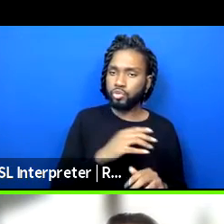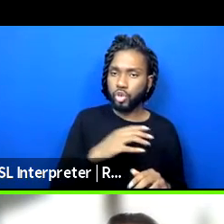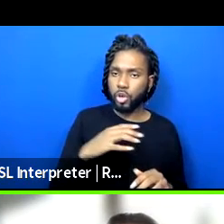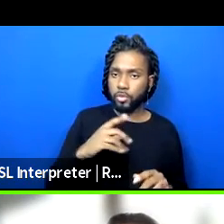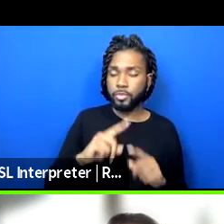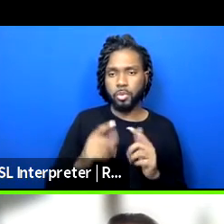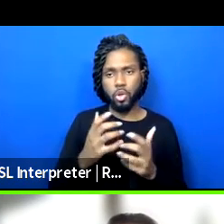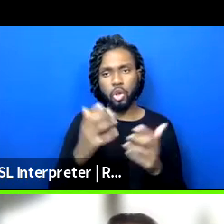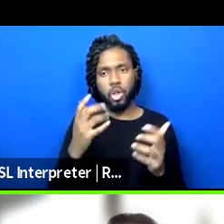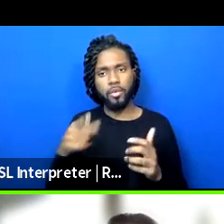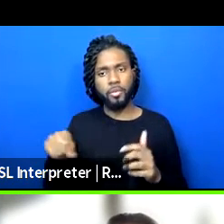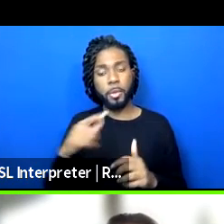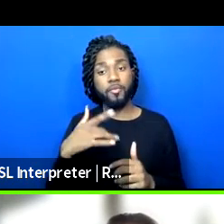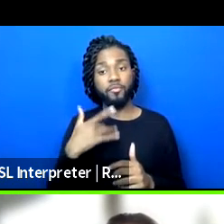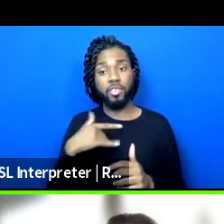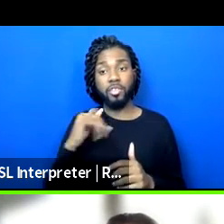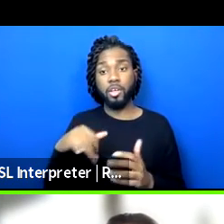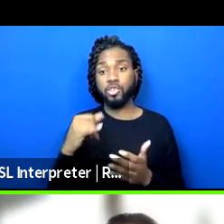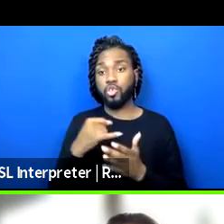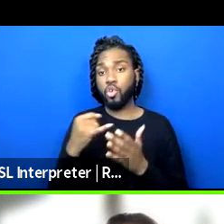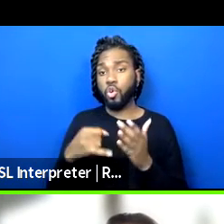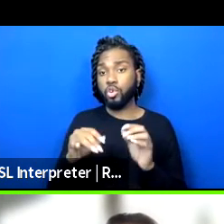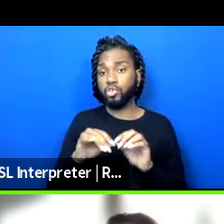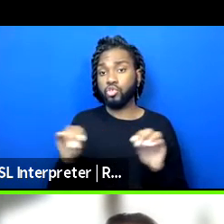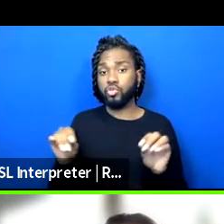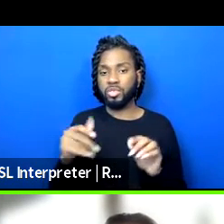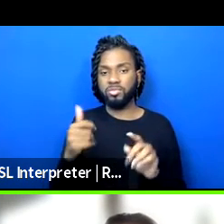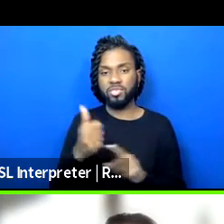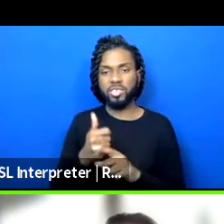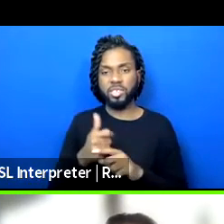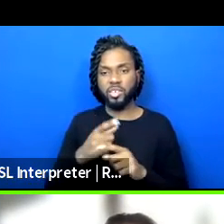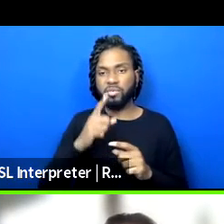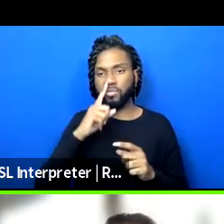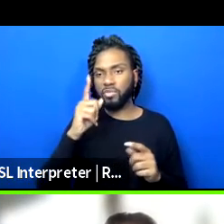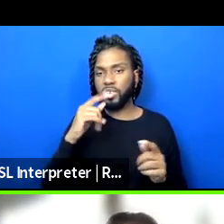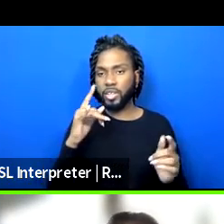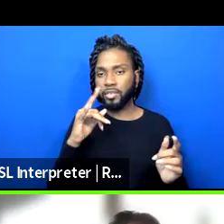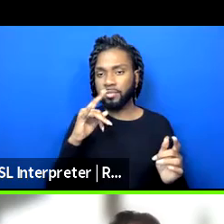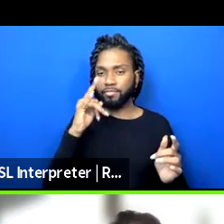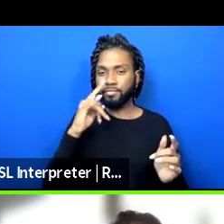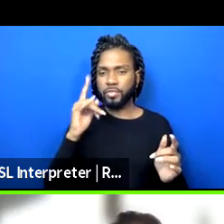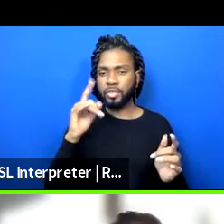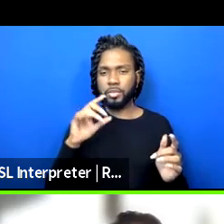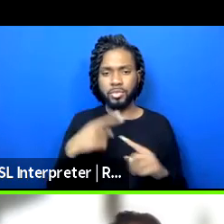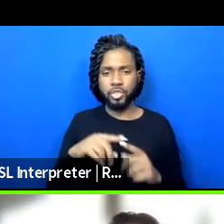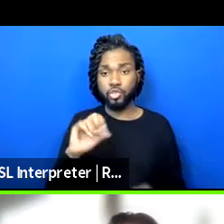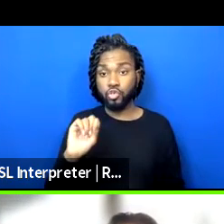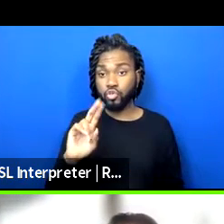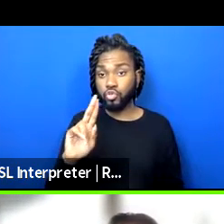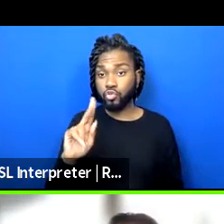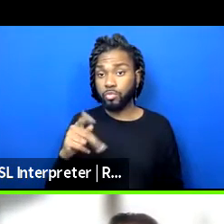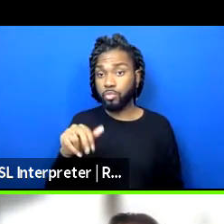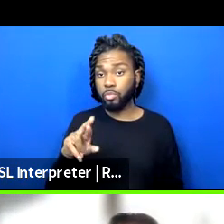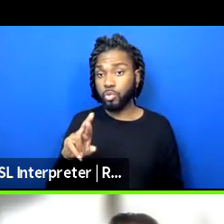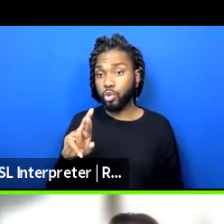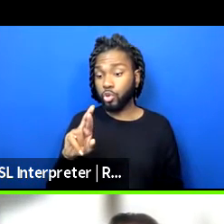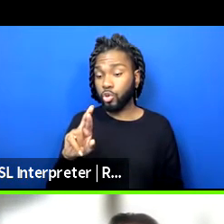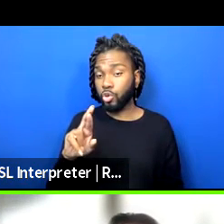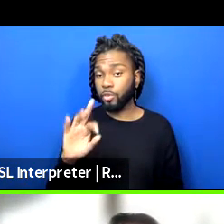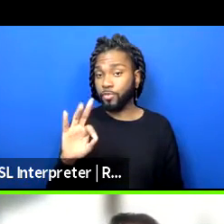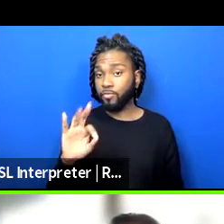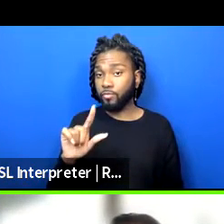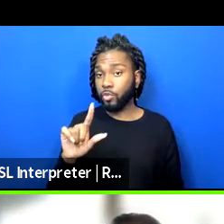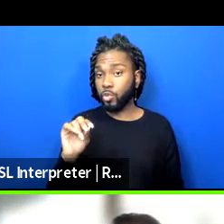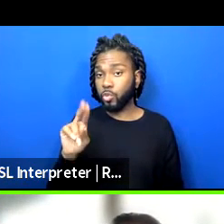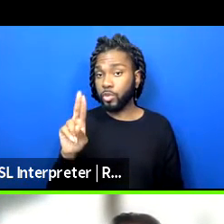them believe that an arts degree is frivolous and superfluous. So they don't feel in any kind of